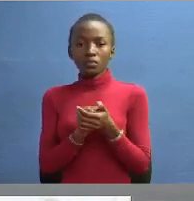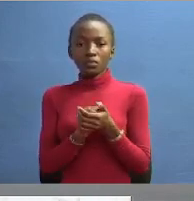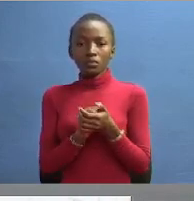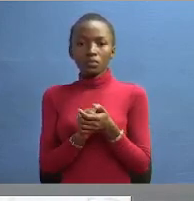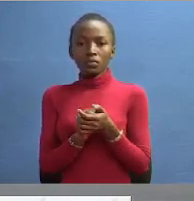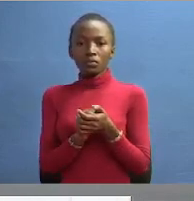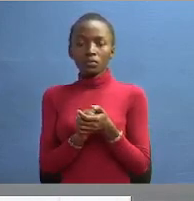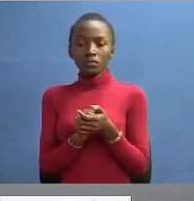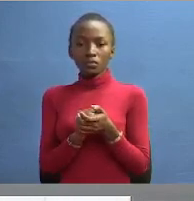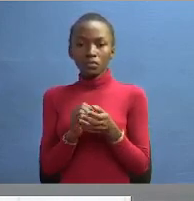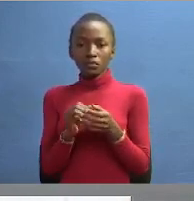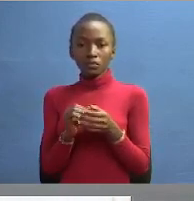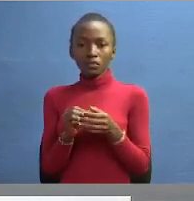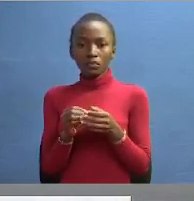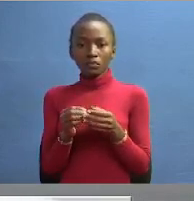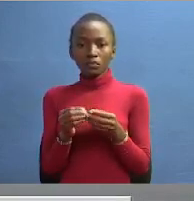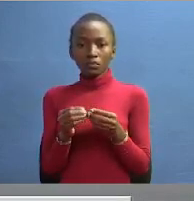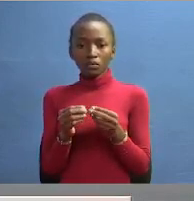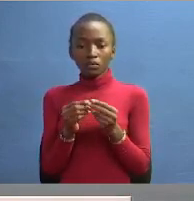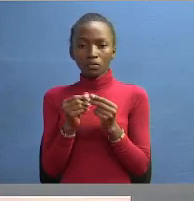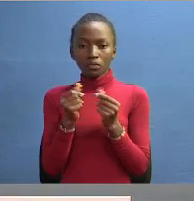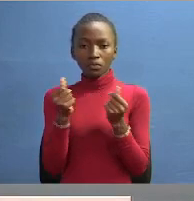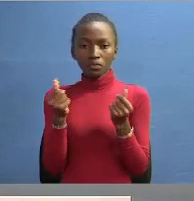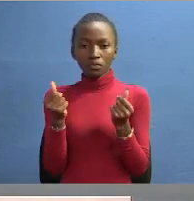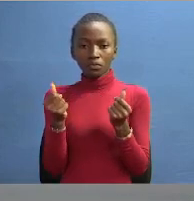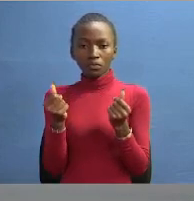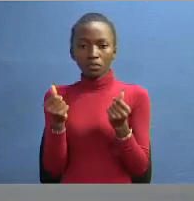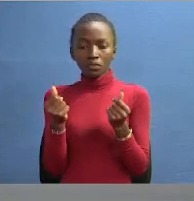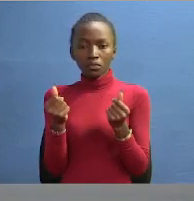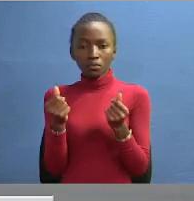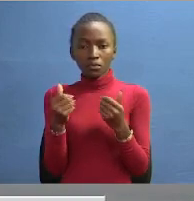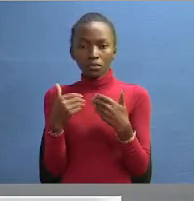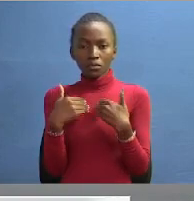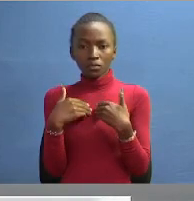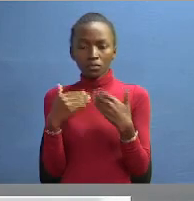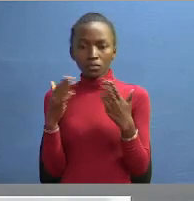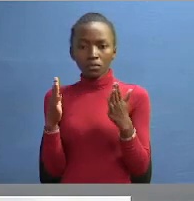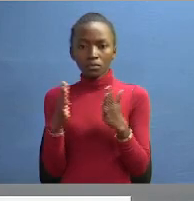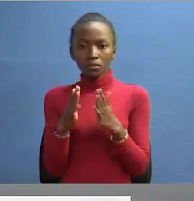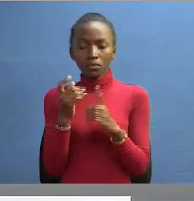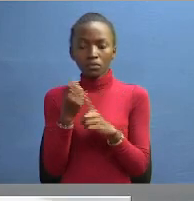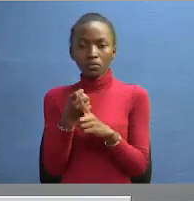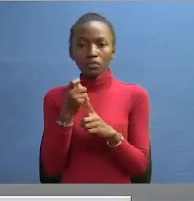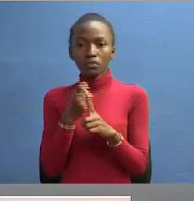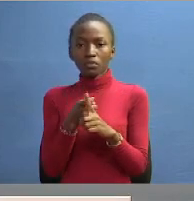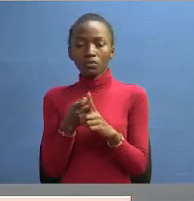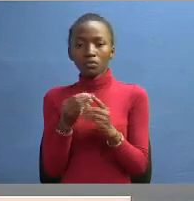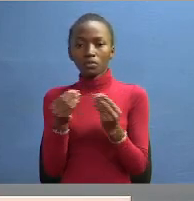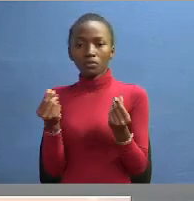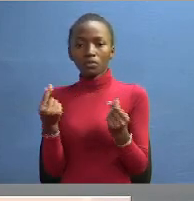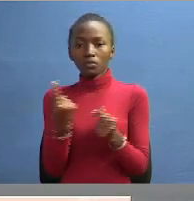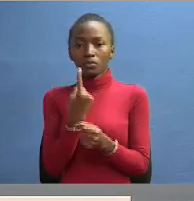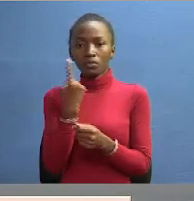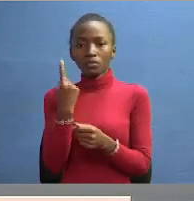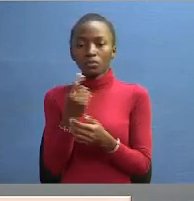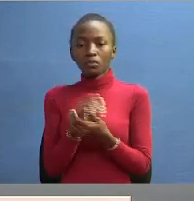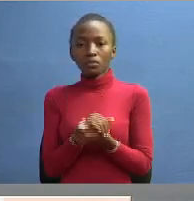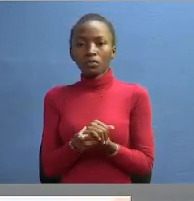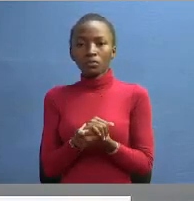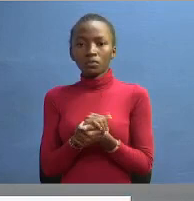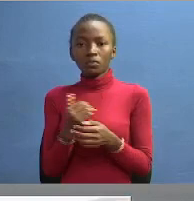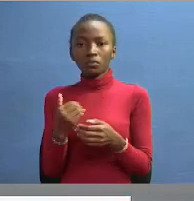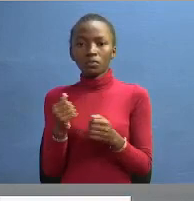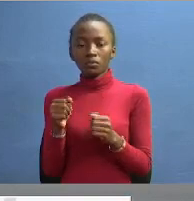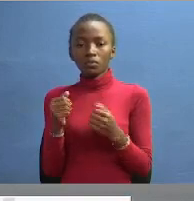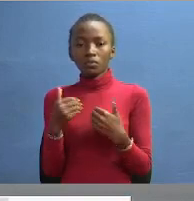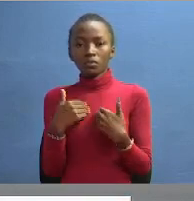Nairobi peace process are short-term solutions. Is there hope that we can have a long-term solution with